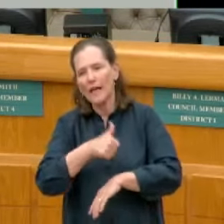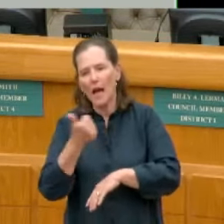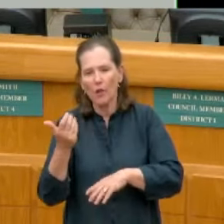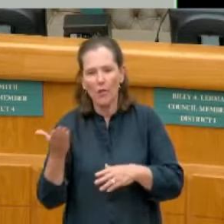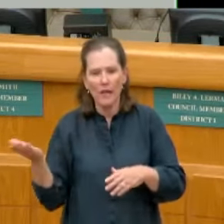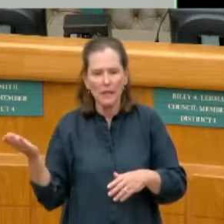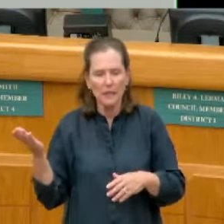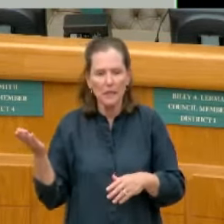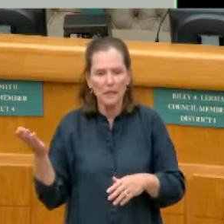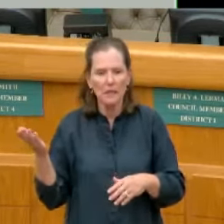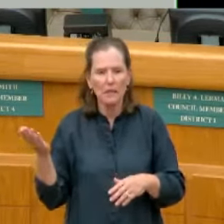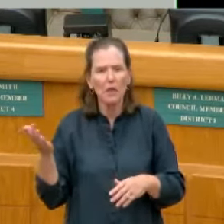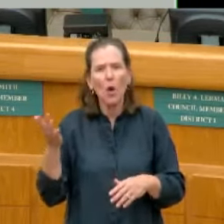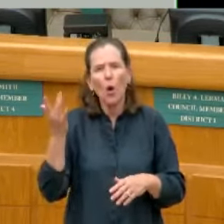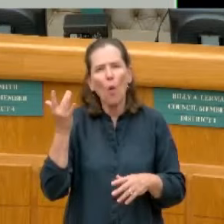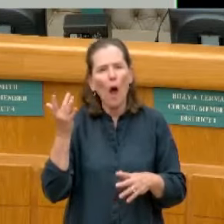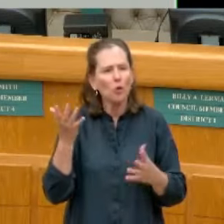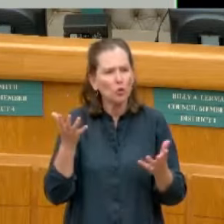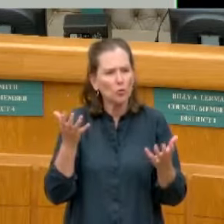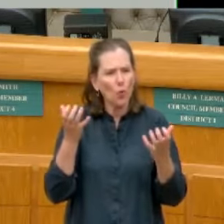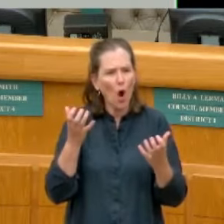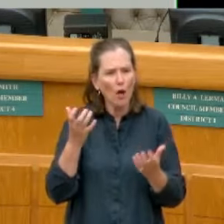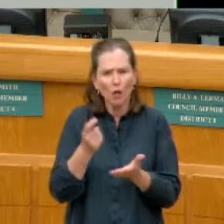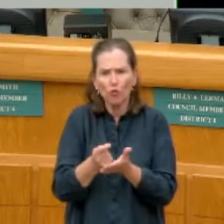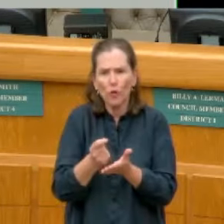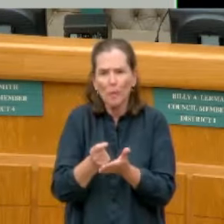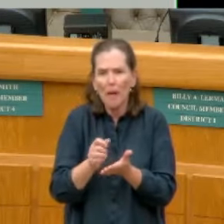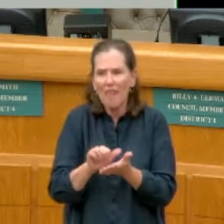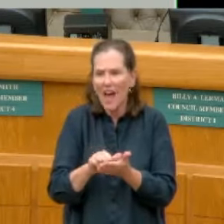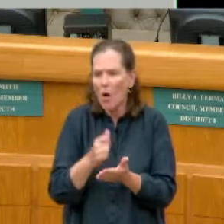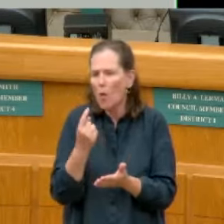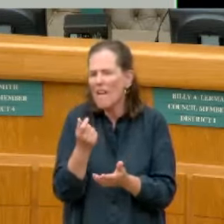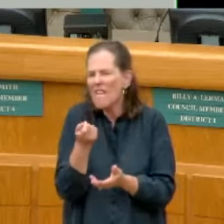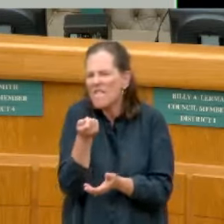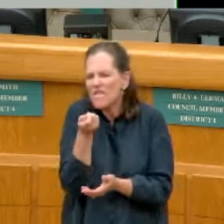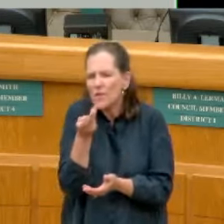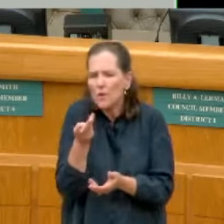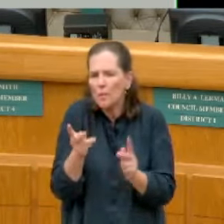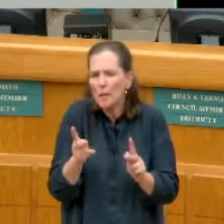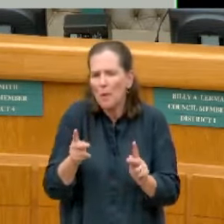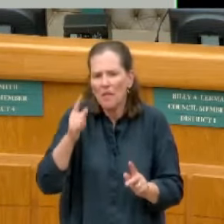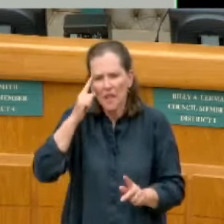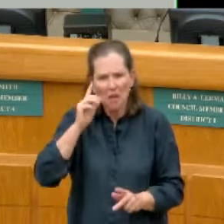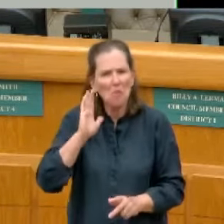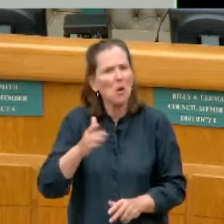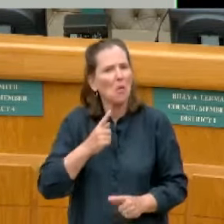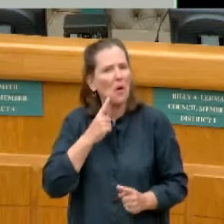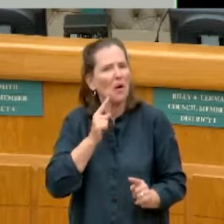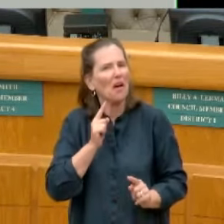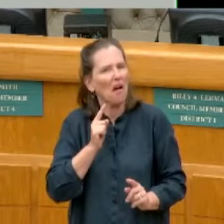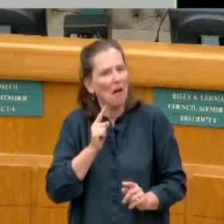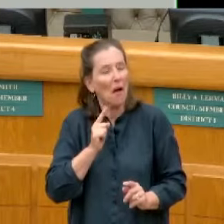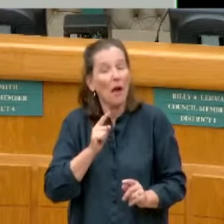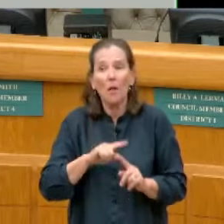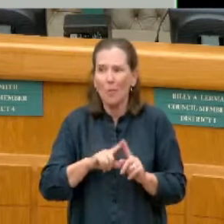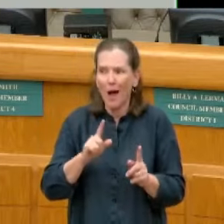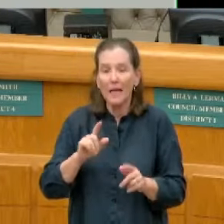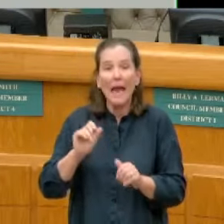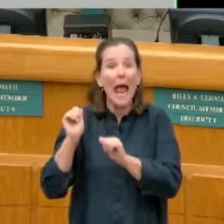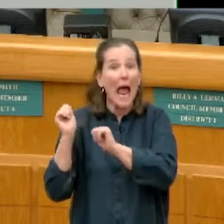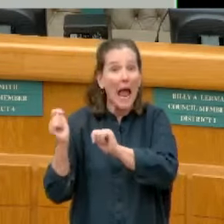would you want a treatment that only a fringe number of people think might work when here's the one that everybody